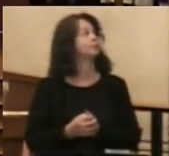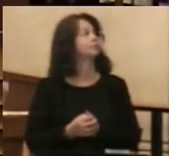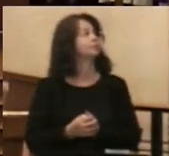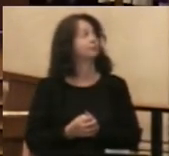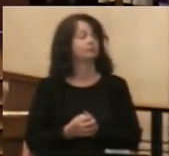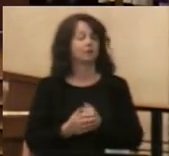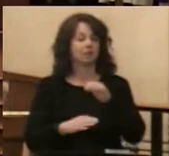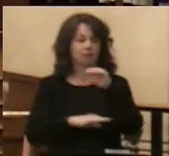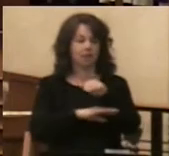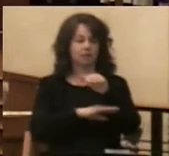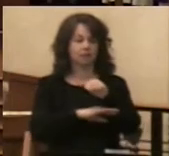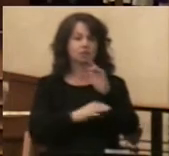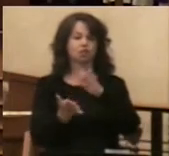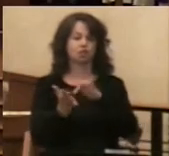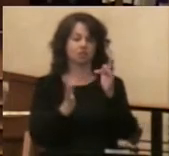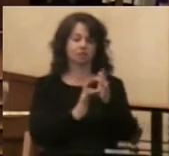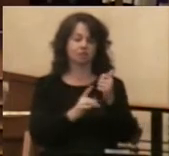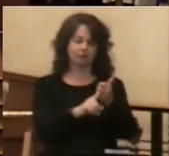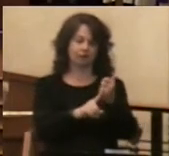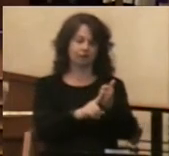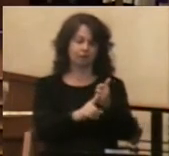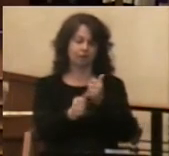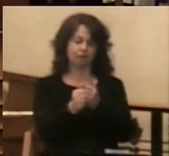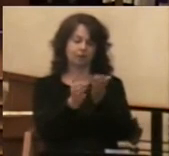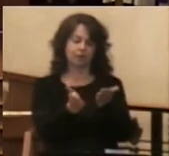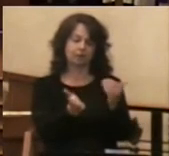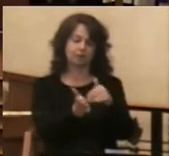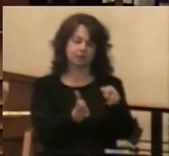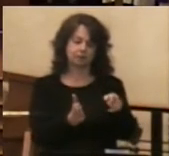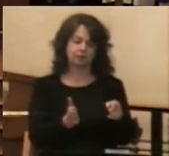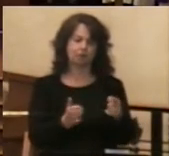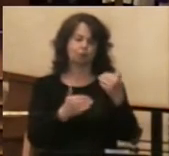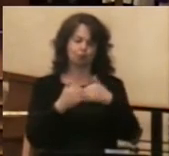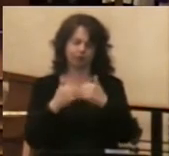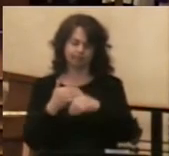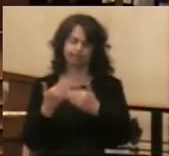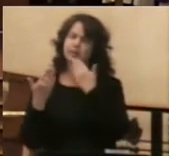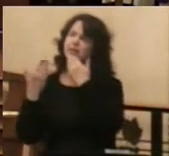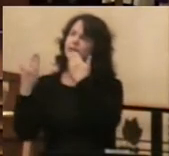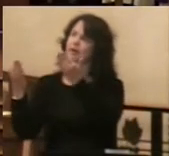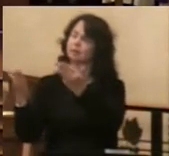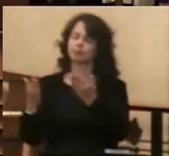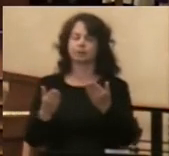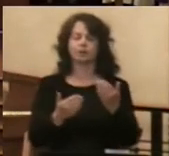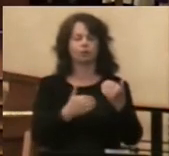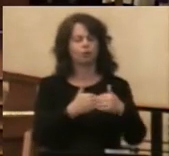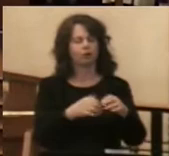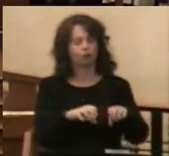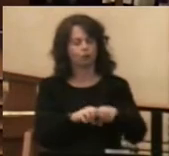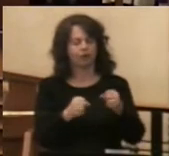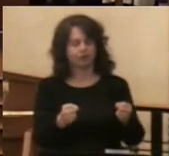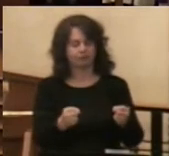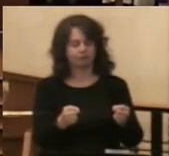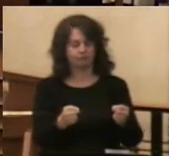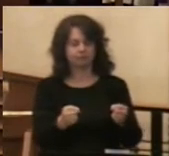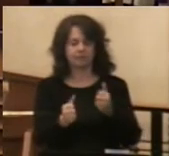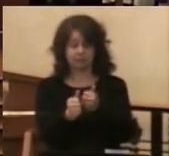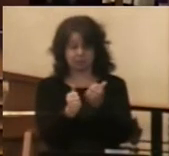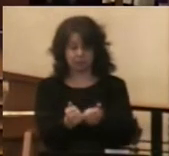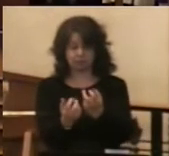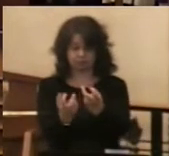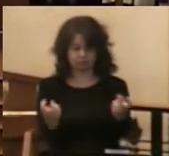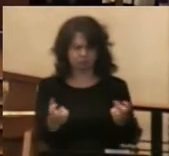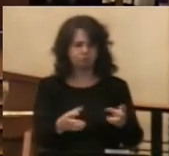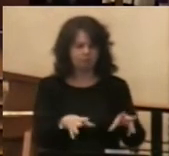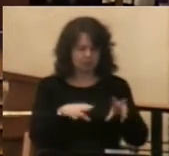In the night in which he was betrayed, our Lord Jesus took bread and gave thanks, broke it, and gave it to his disciples, saying, "Take and eat.